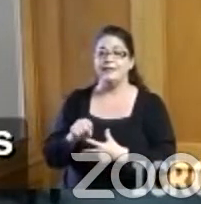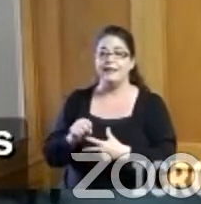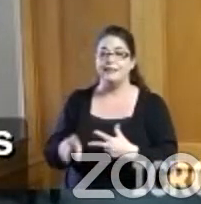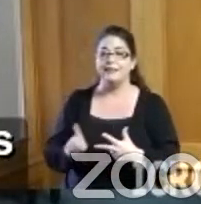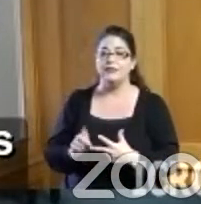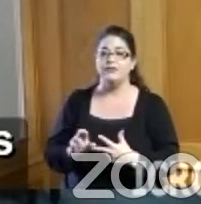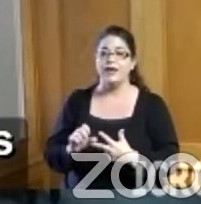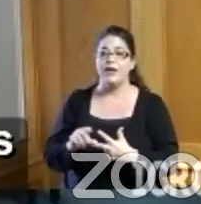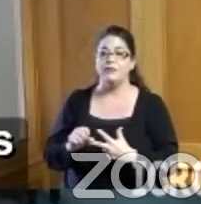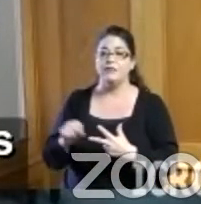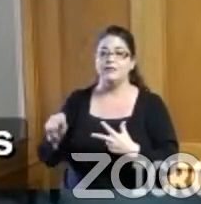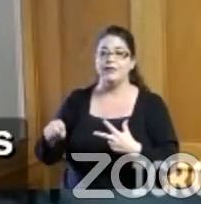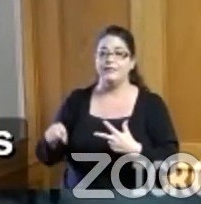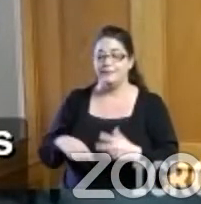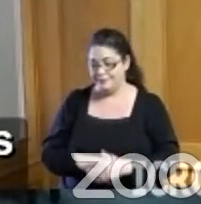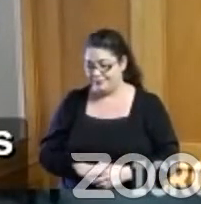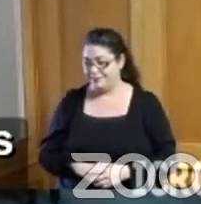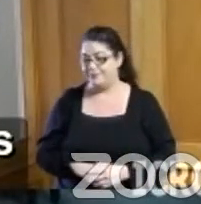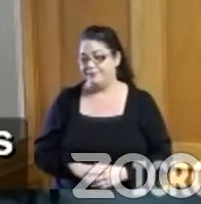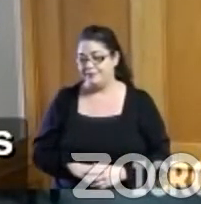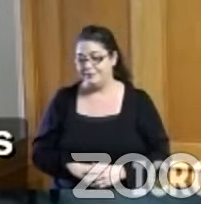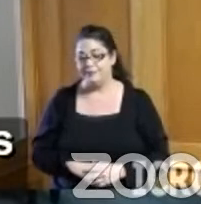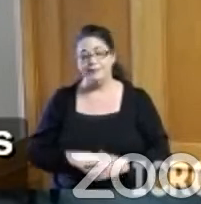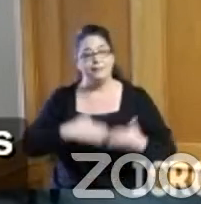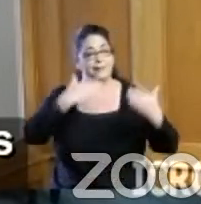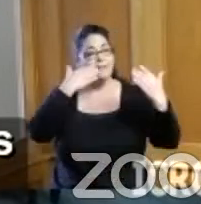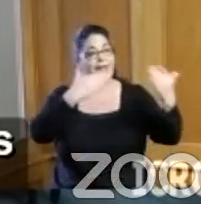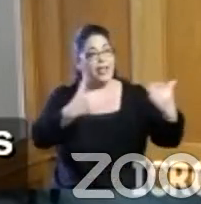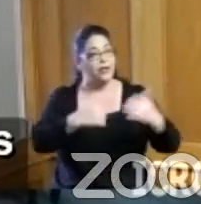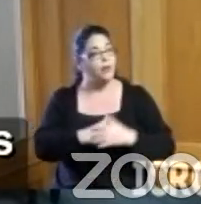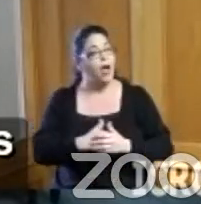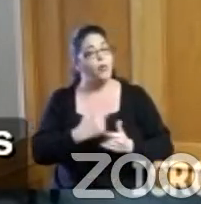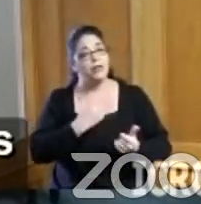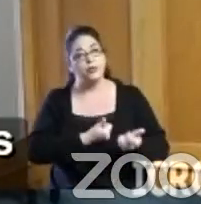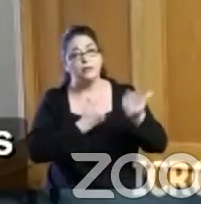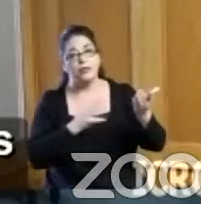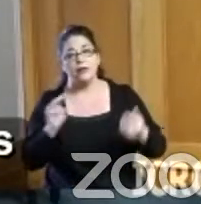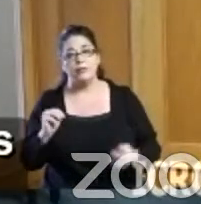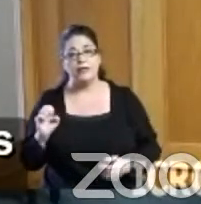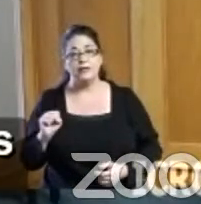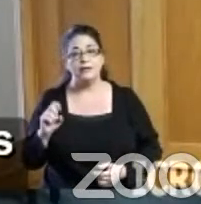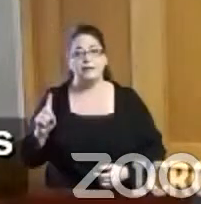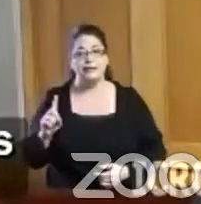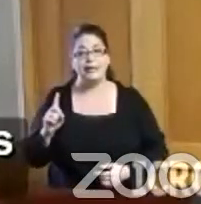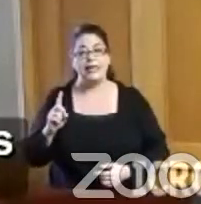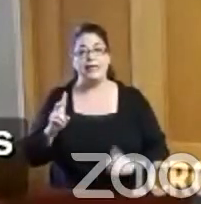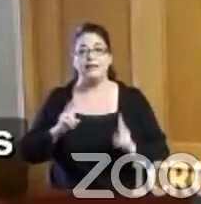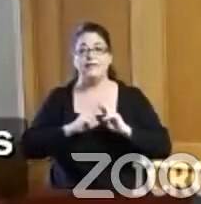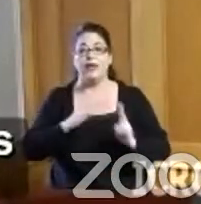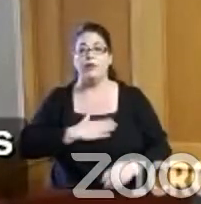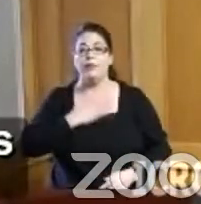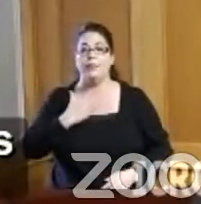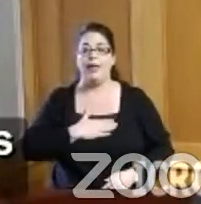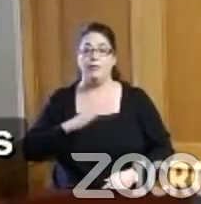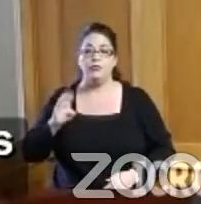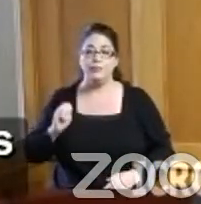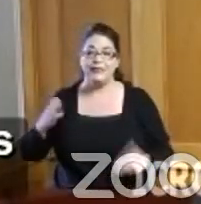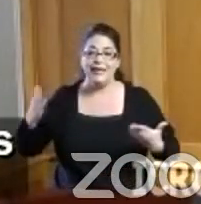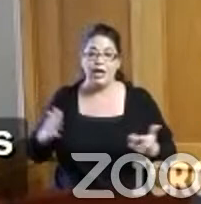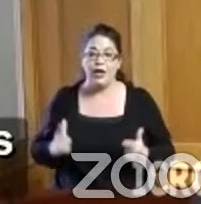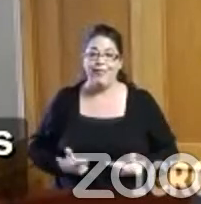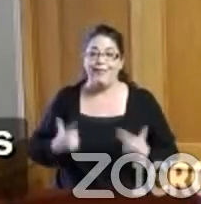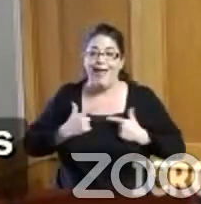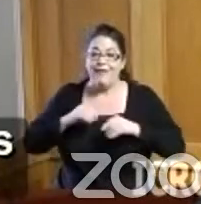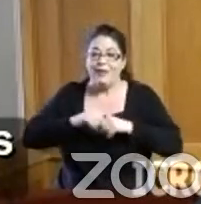Commissioner Driehaus? Yes. Thank you, Commissioner. Thank you both. And I also want to express that MSD is pleased to be here live